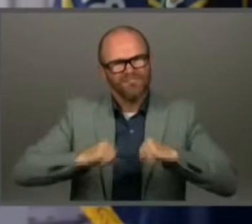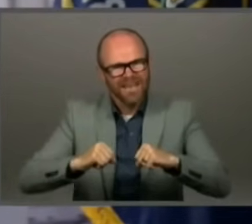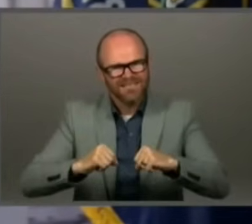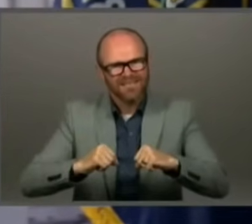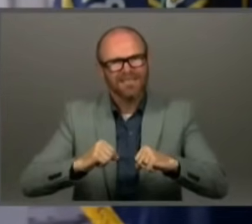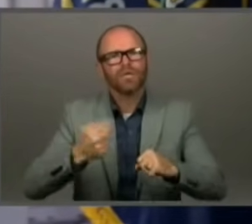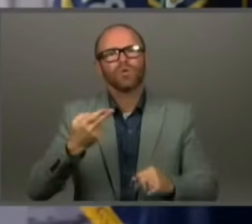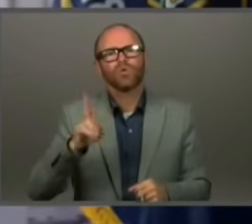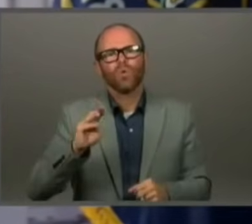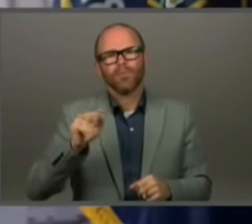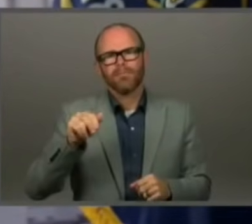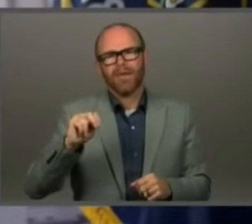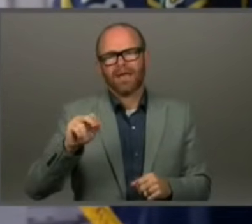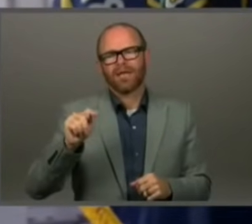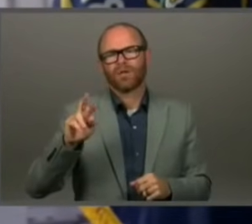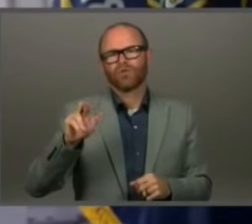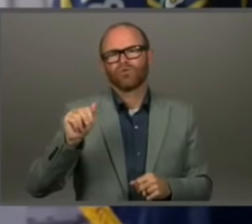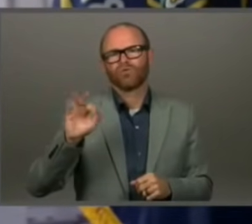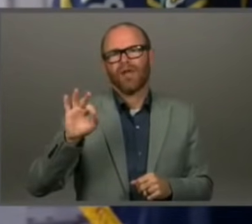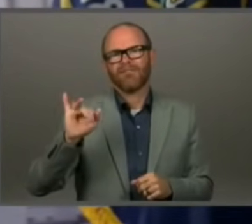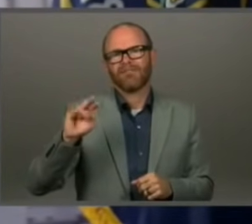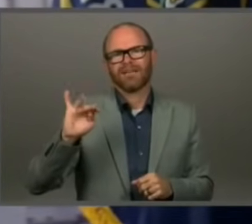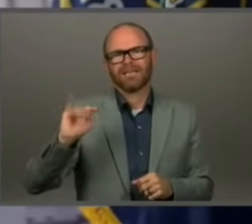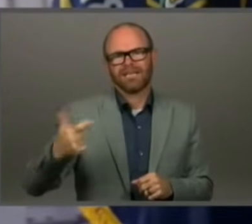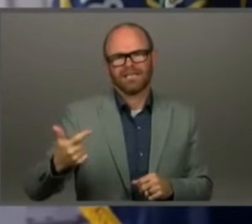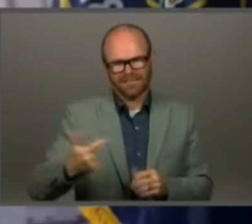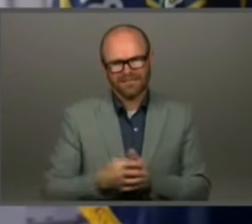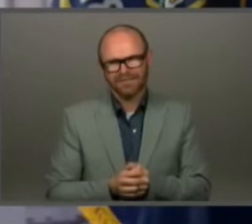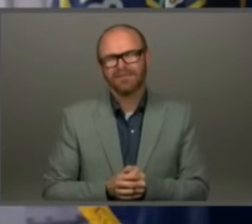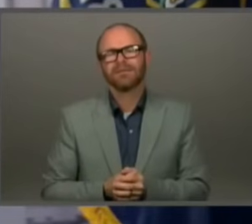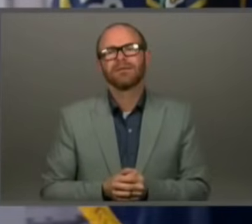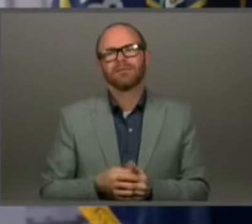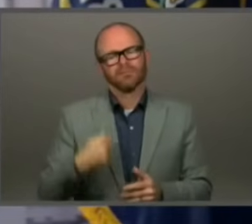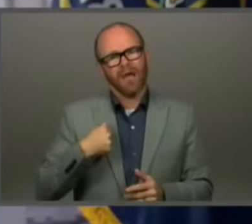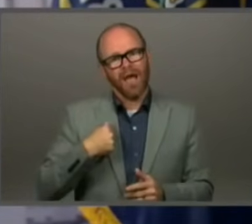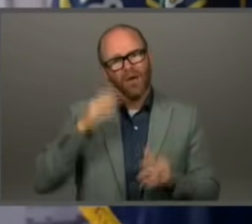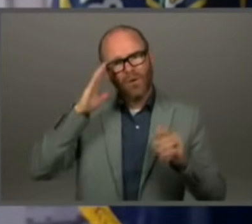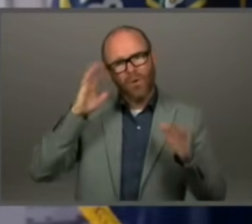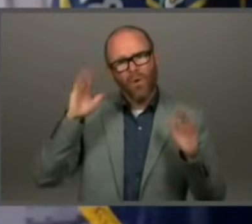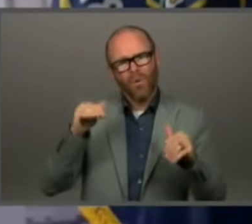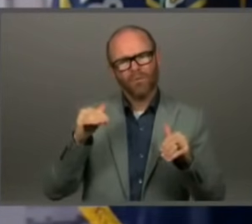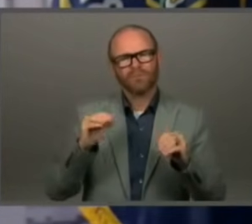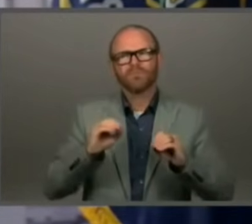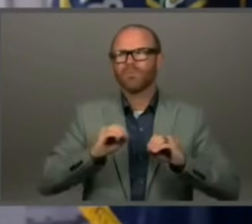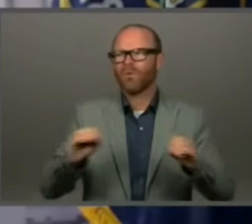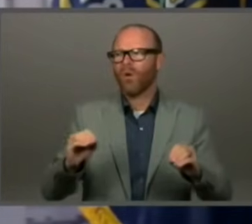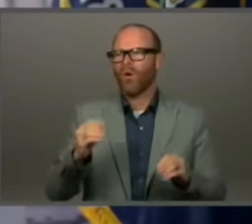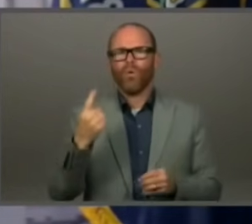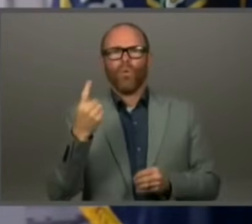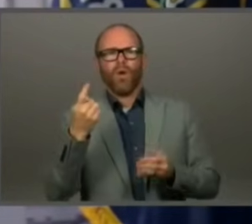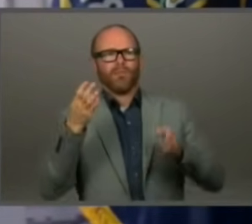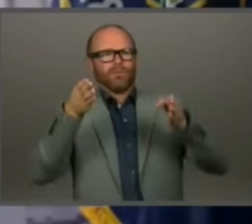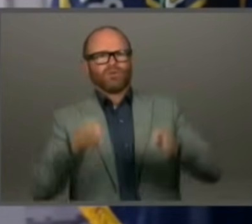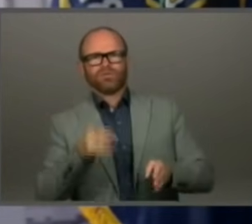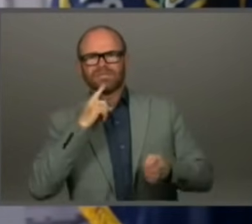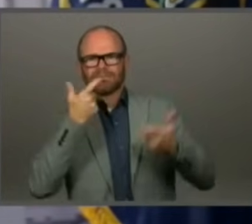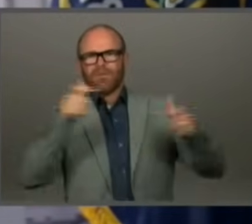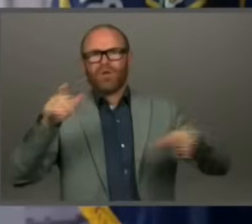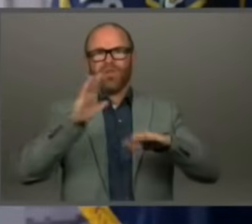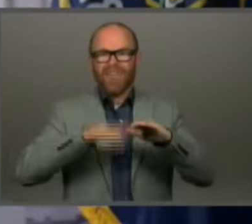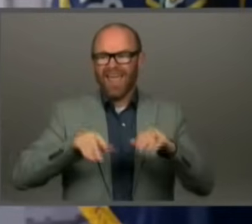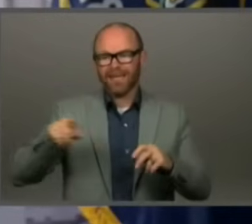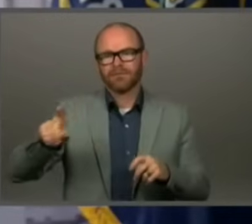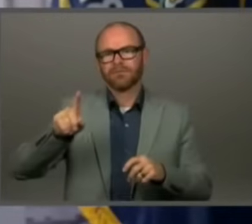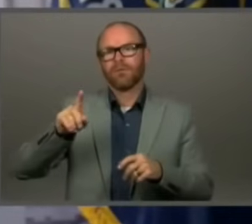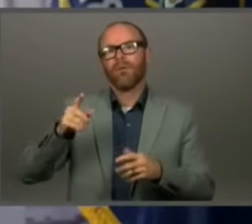to prevent human trafficking, and so I hope that no one person is bigger than that cause, and I'm